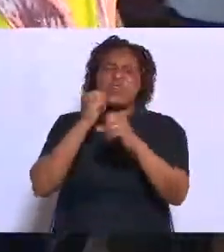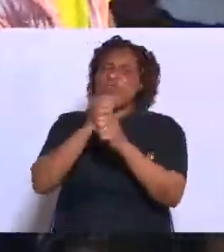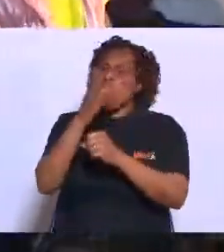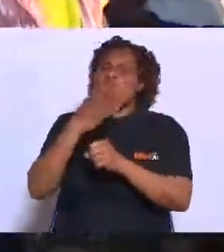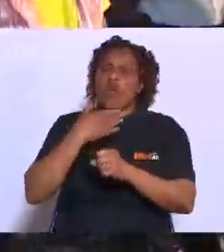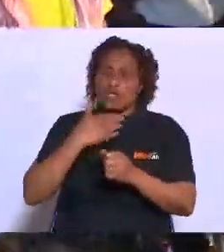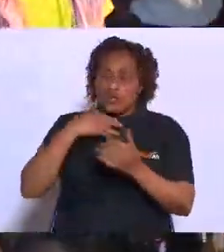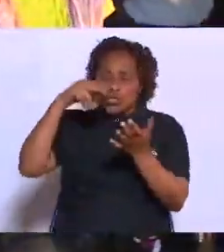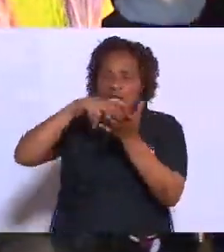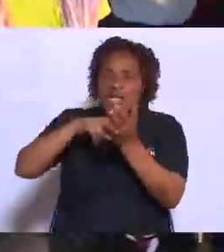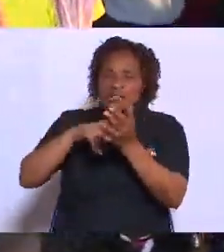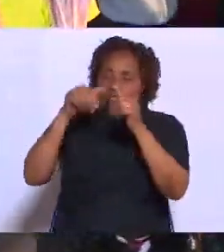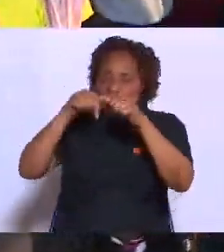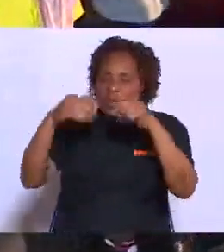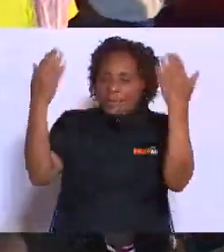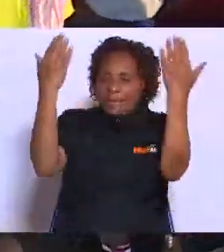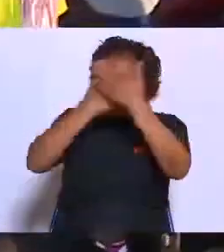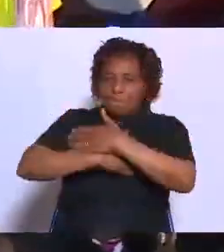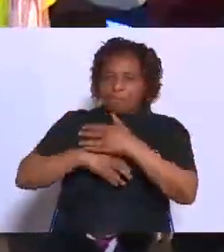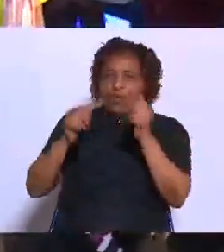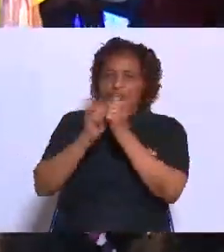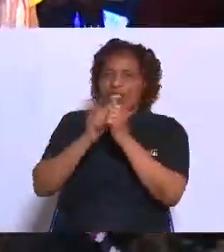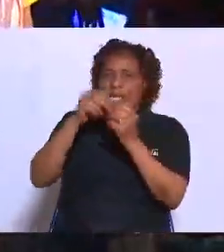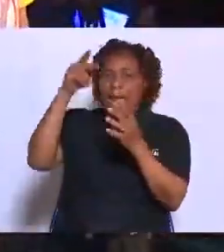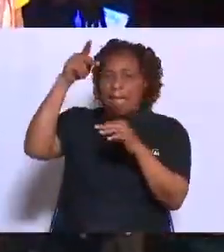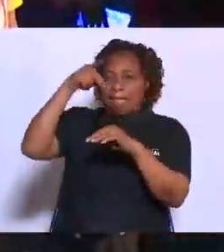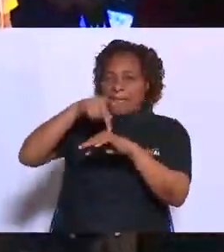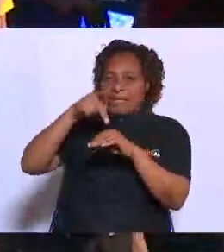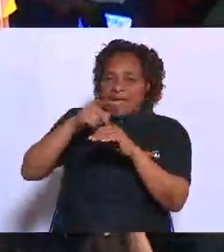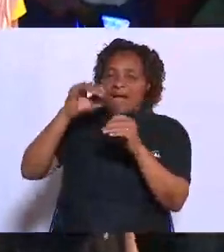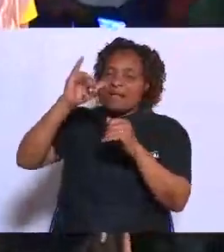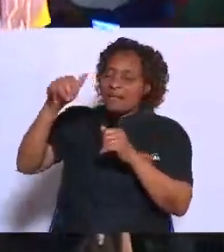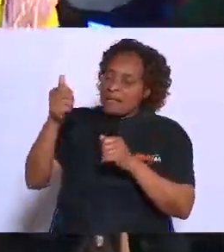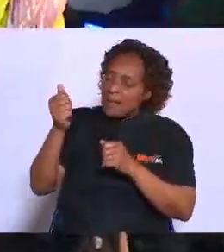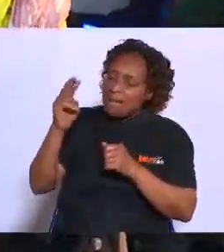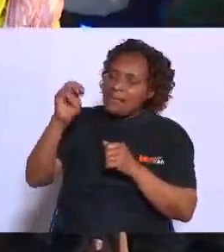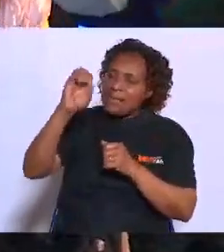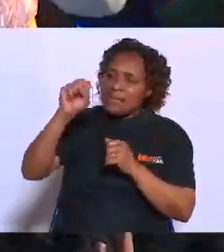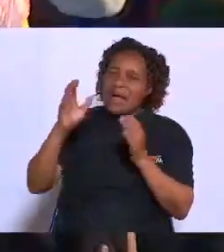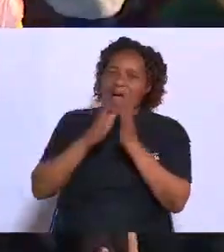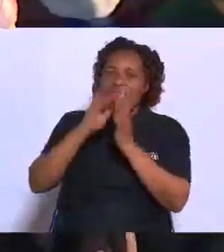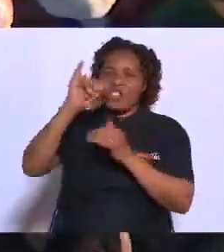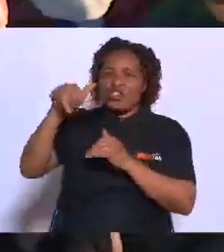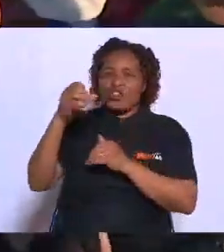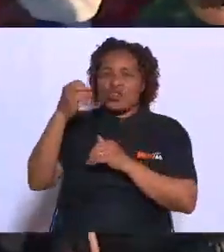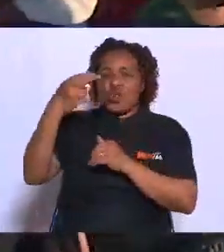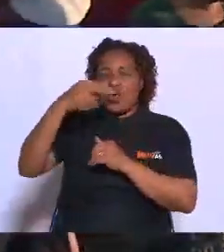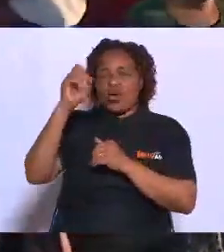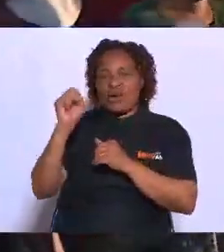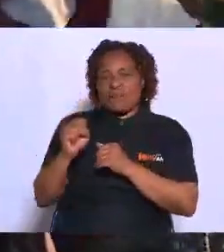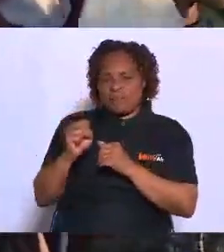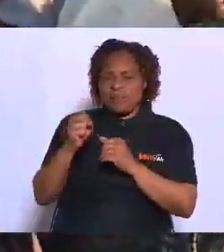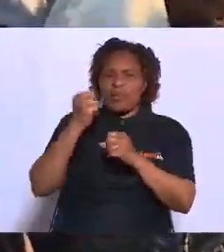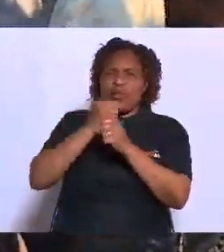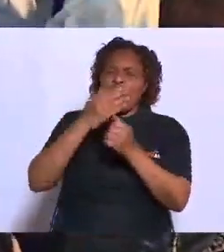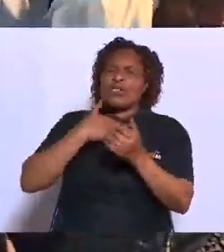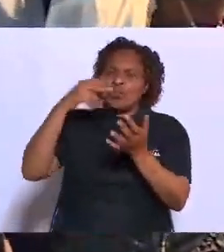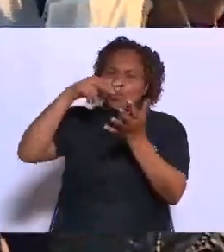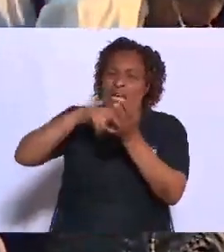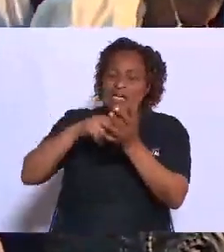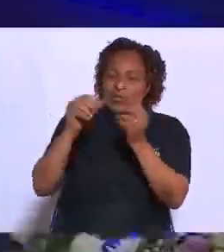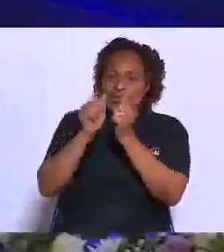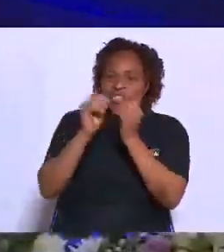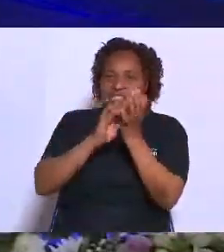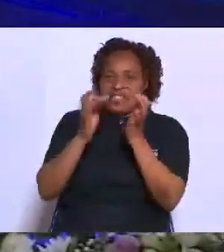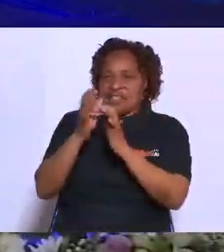stand tonight with with Peter in James and John you want to stand tonight with Jesus Christ wherever